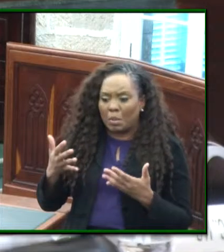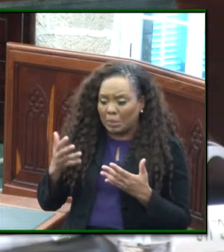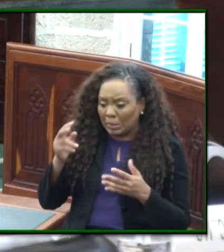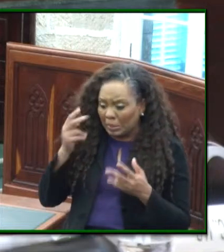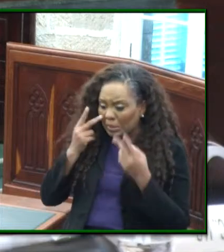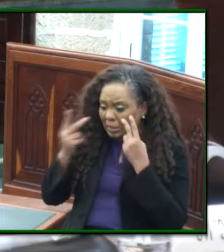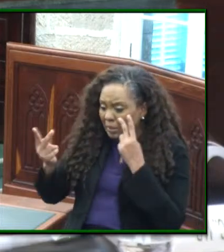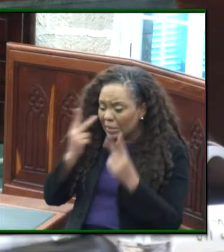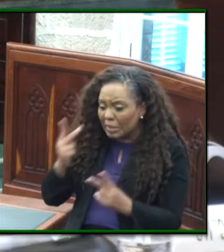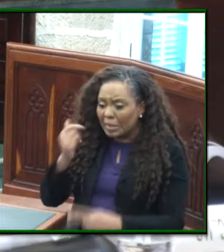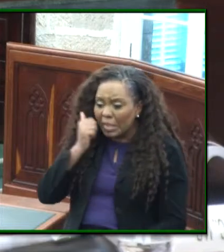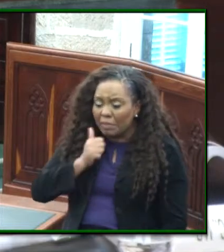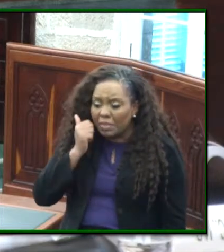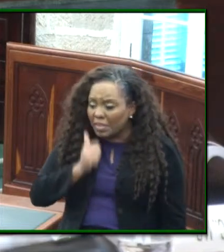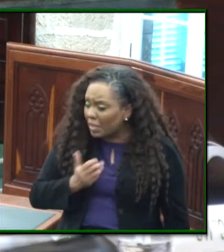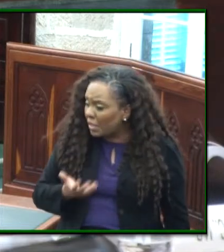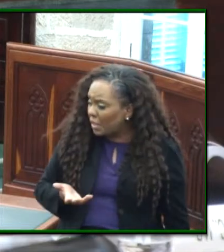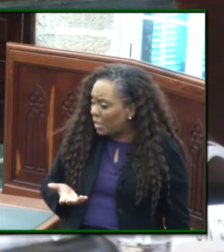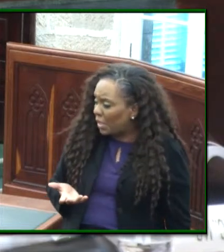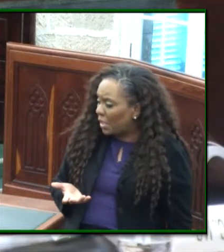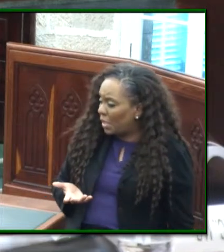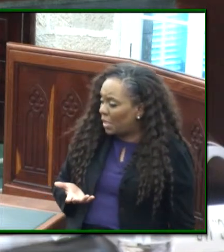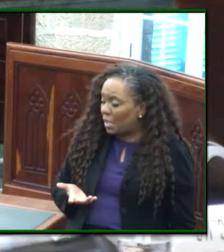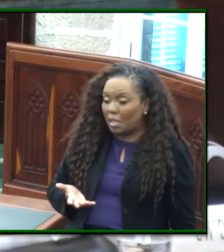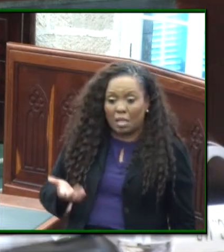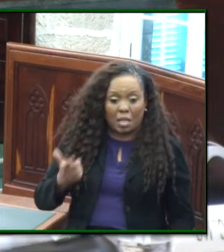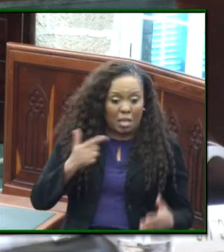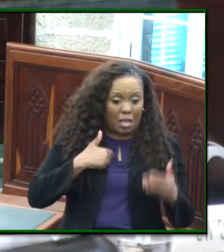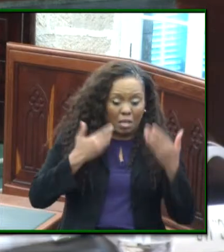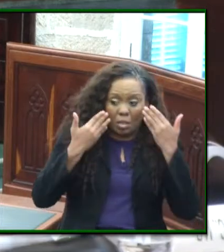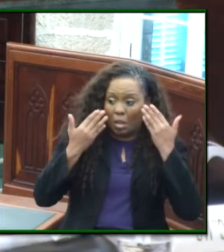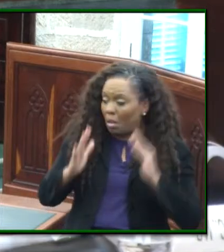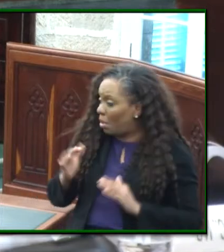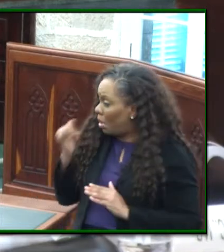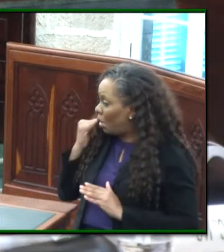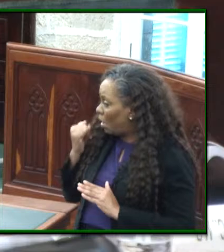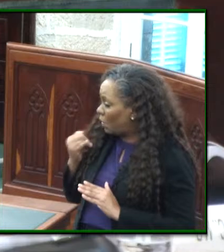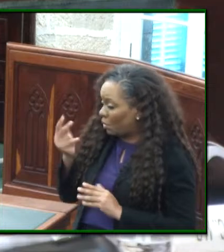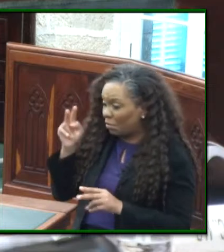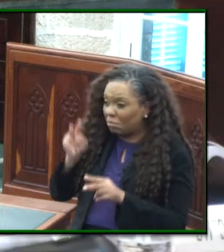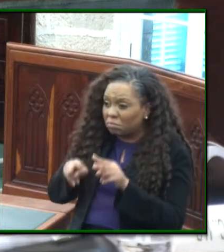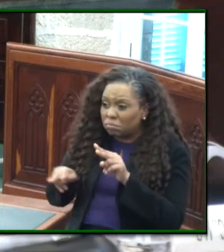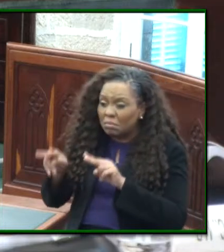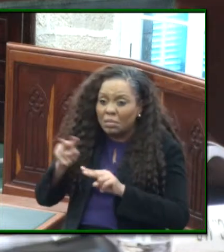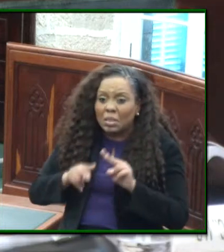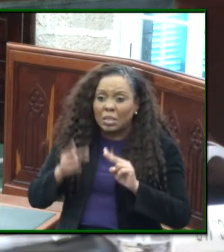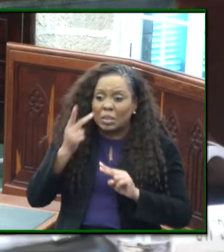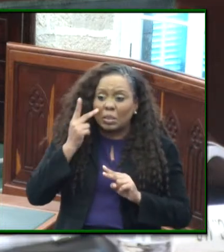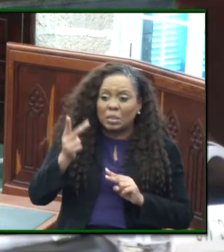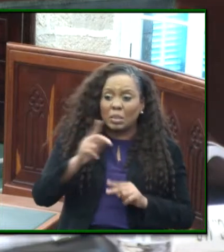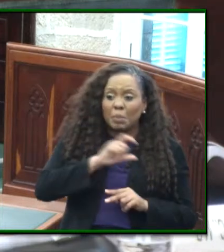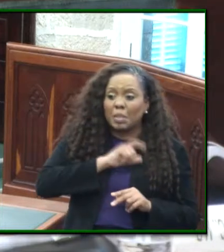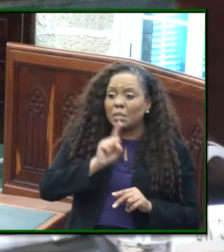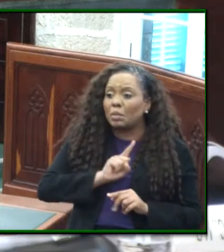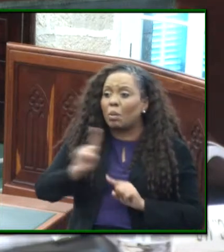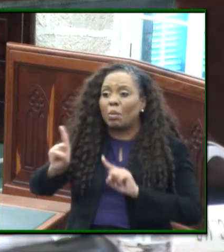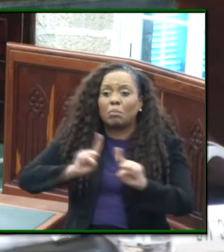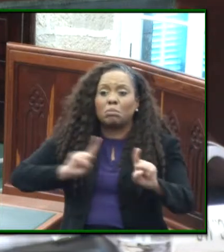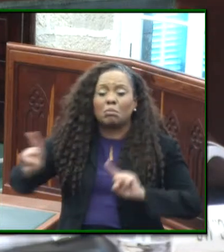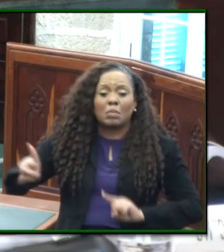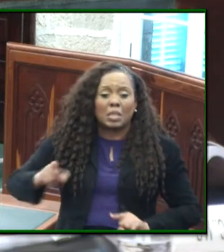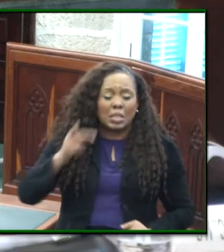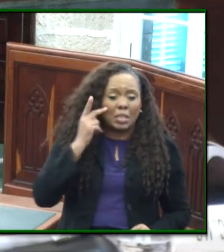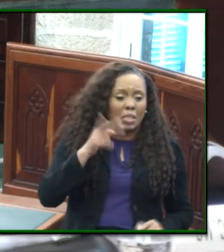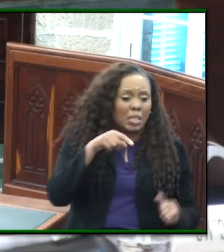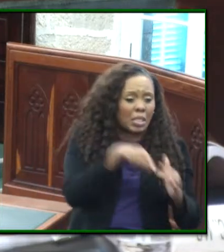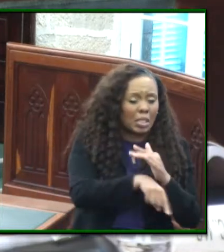I don't know whether we've taken that into account in terms of provisioning for the welfare of our officers who have to encounter these types